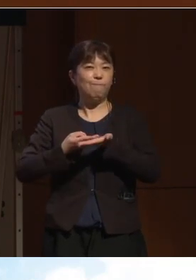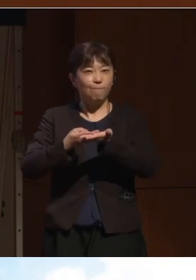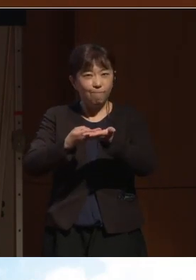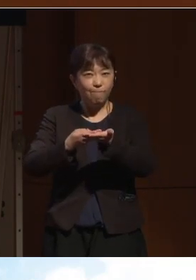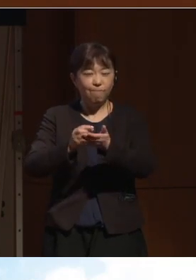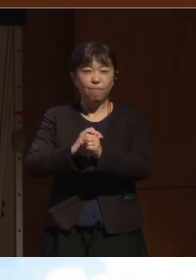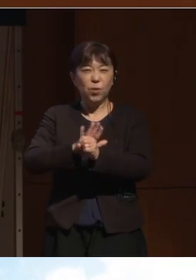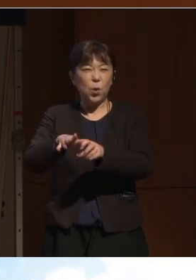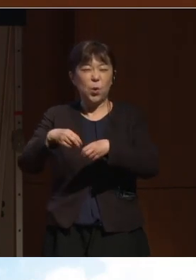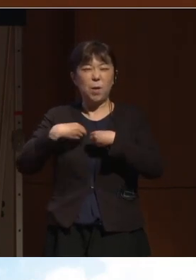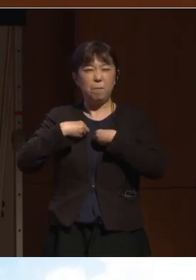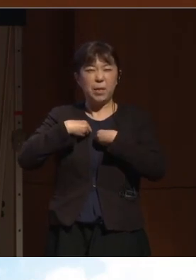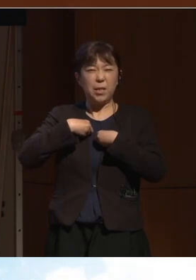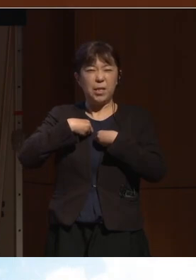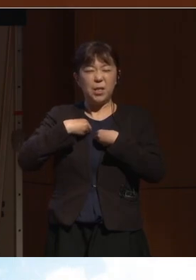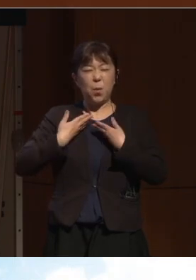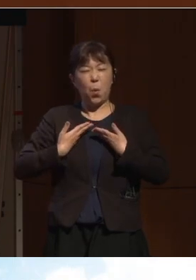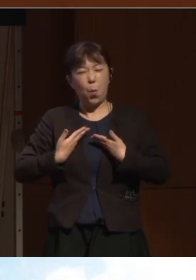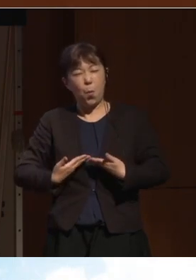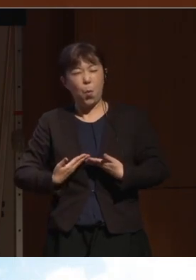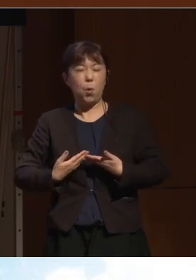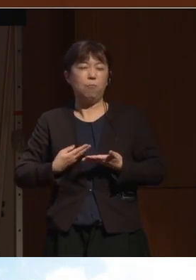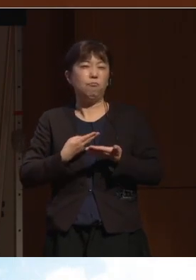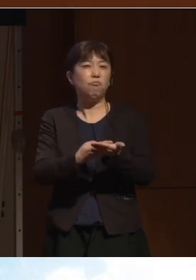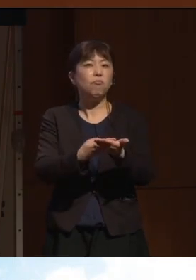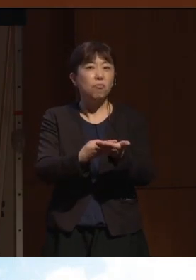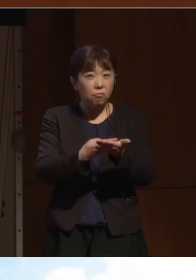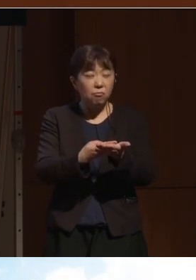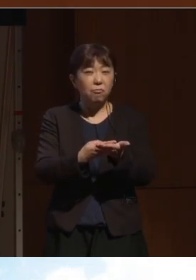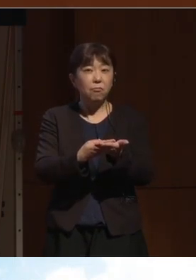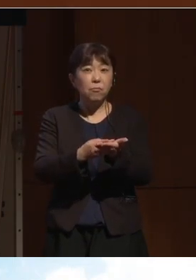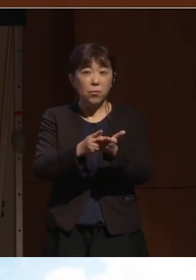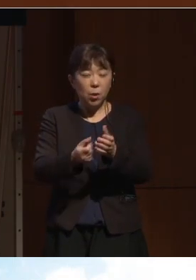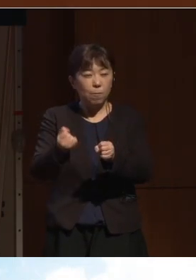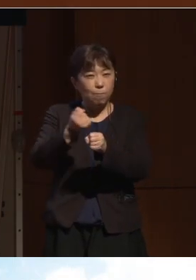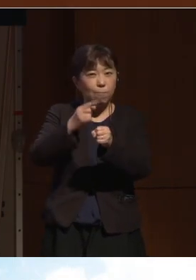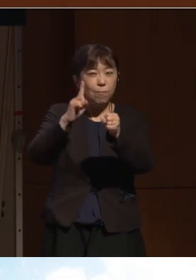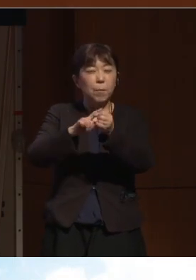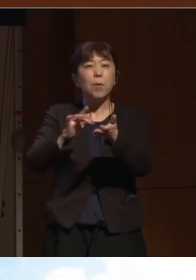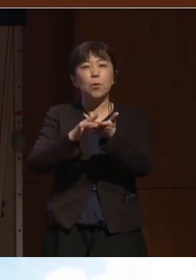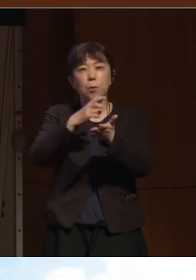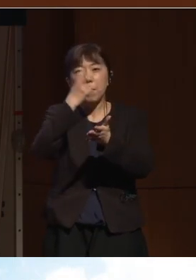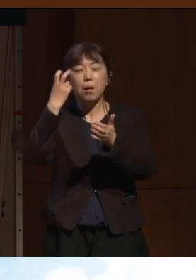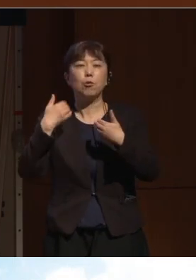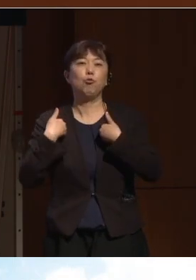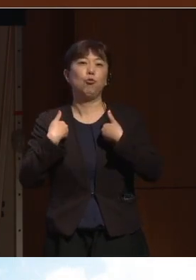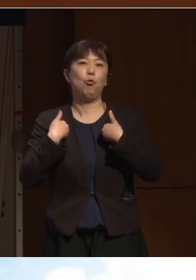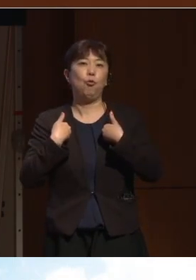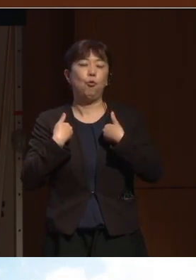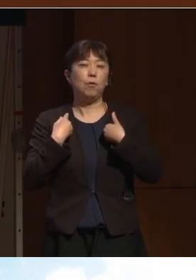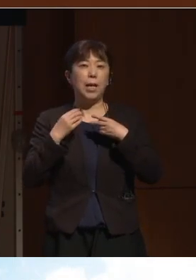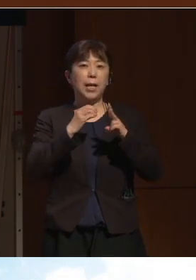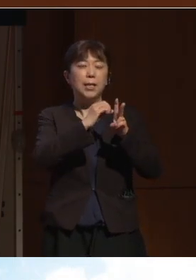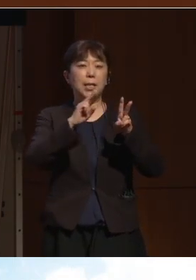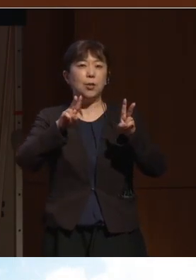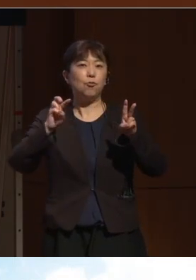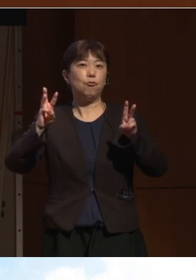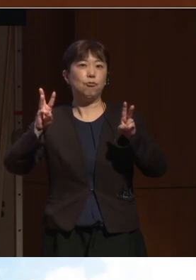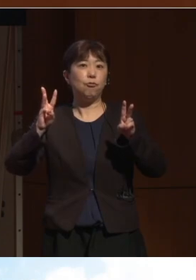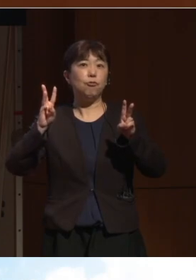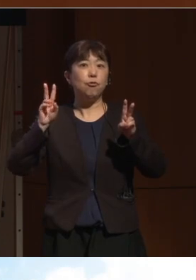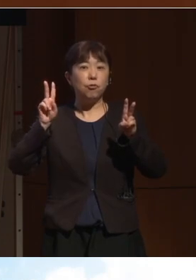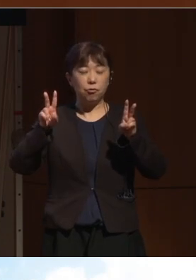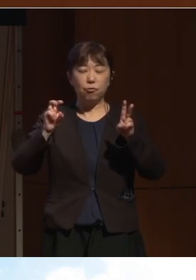speed, enrolling patients from the 23rd of March 2020. And I think as of the middle of last year, they tested 15 treatments